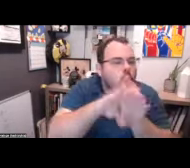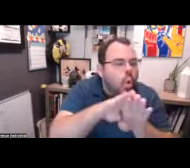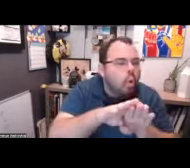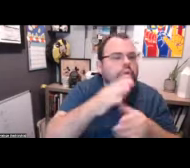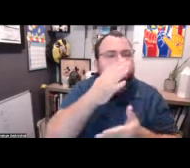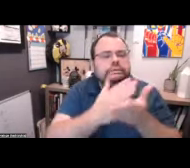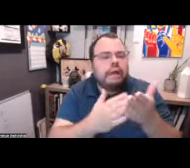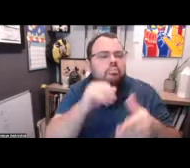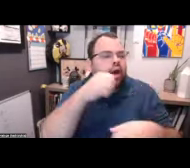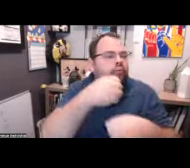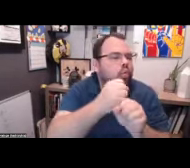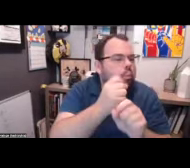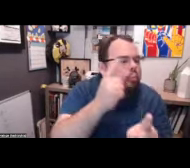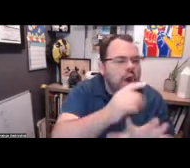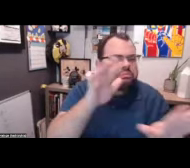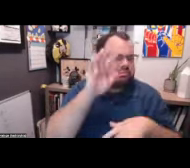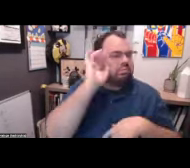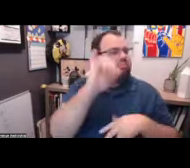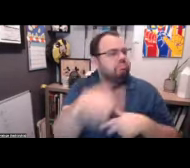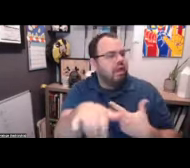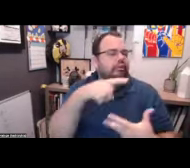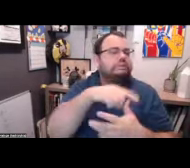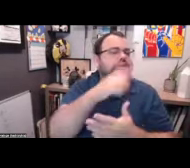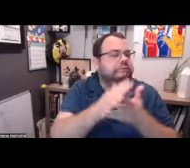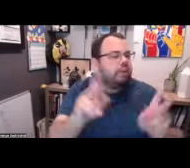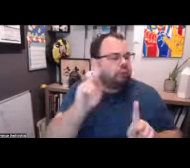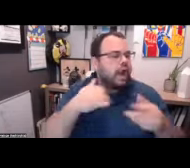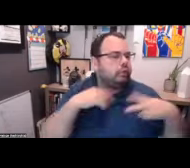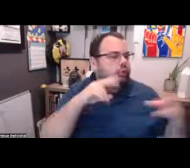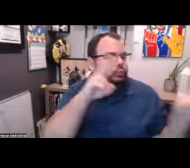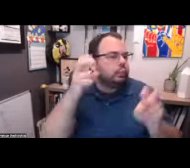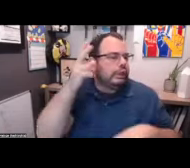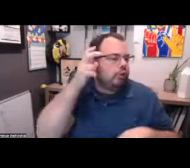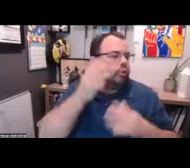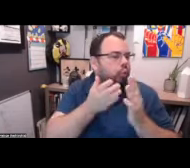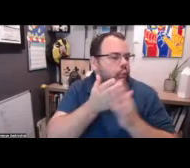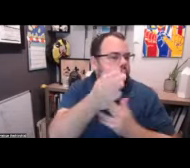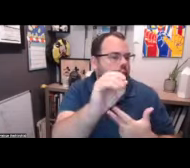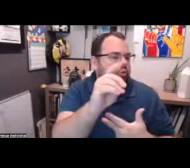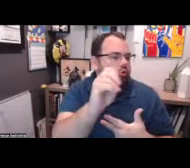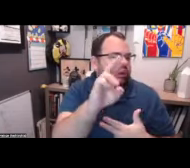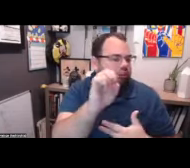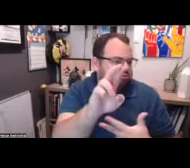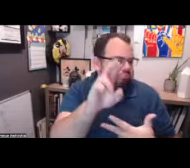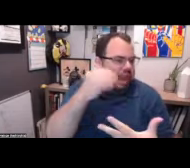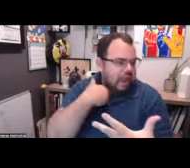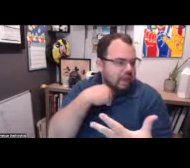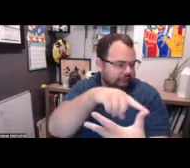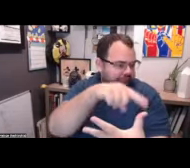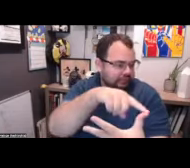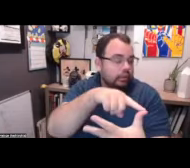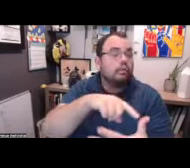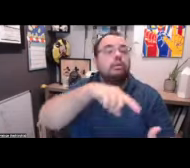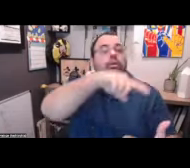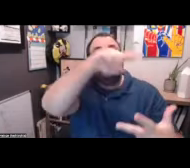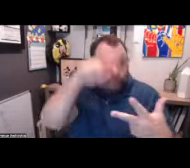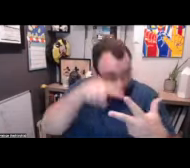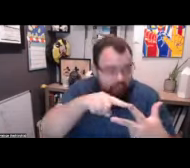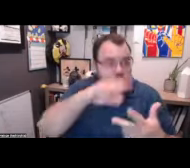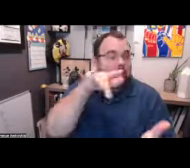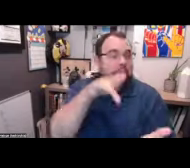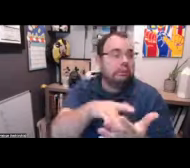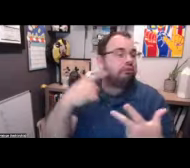look like this, some are closed, some are not formed regularly, you know, but that's how we collect the